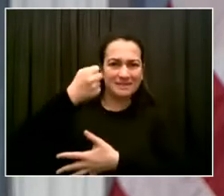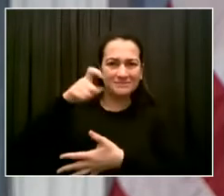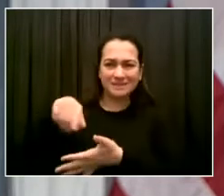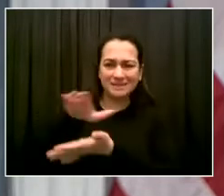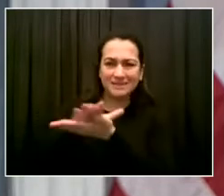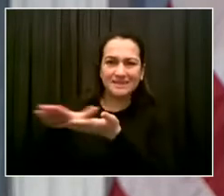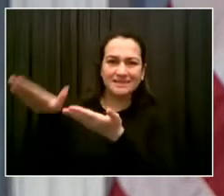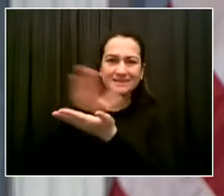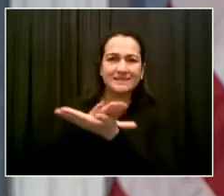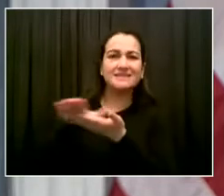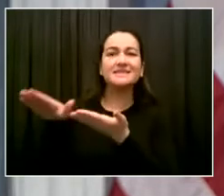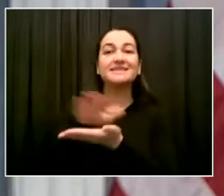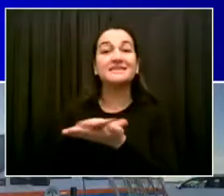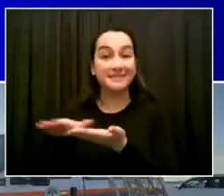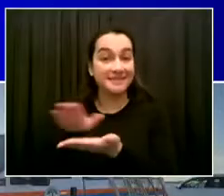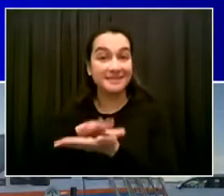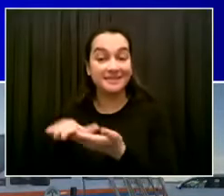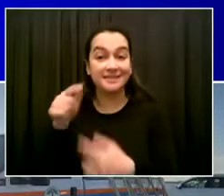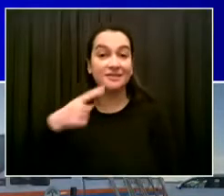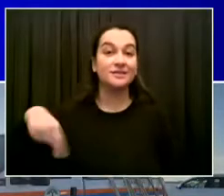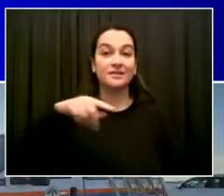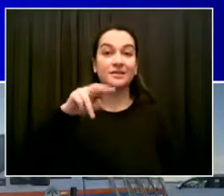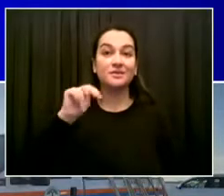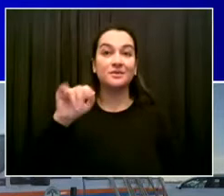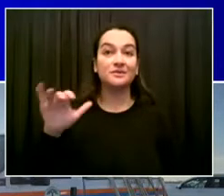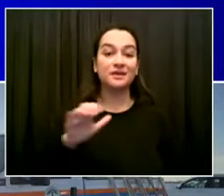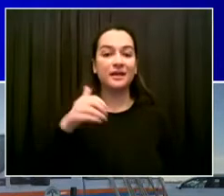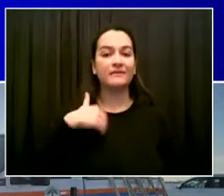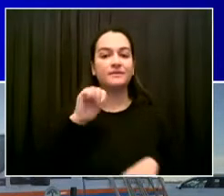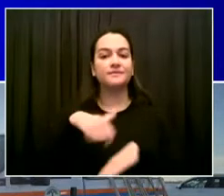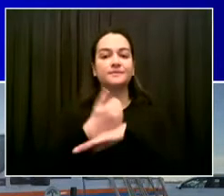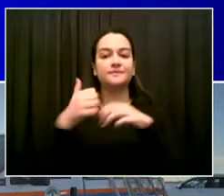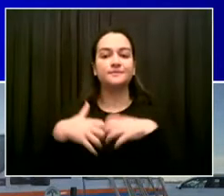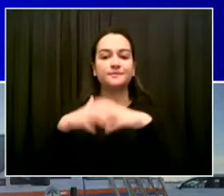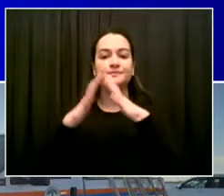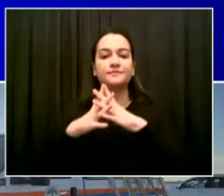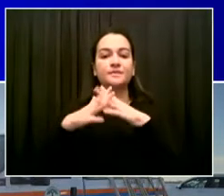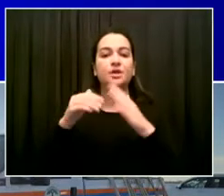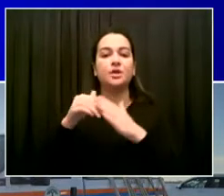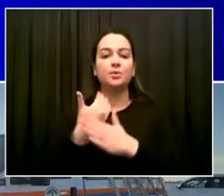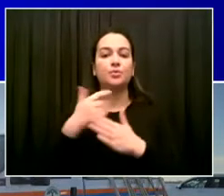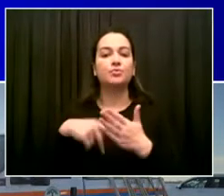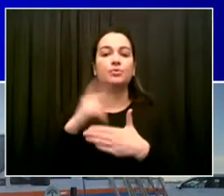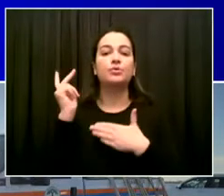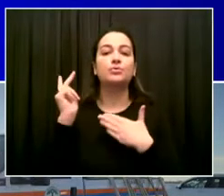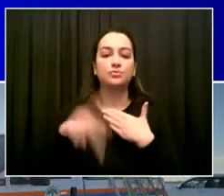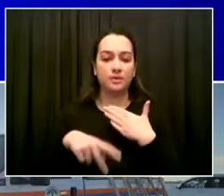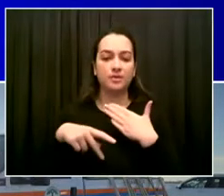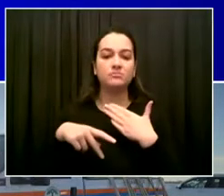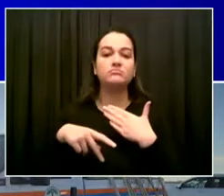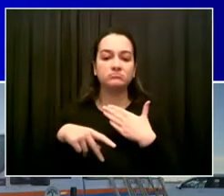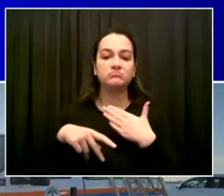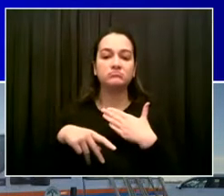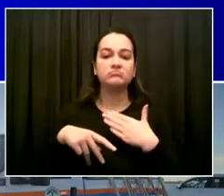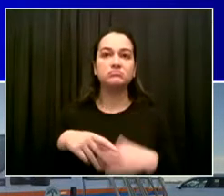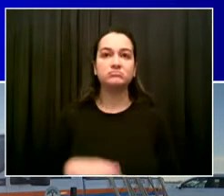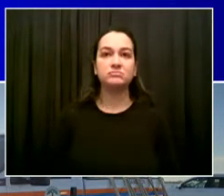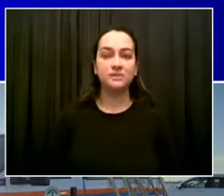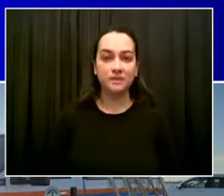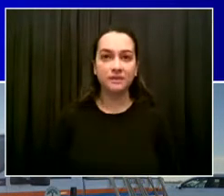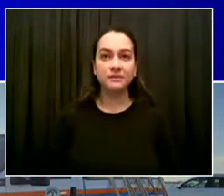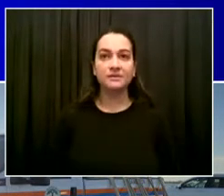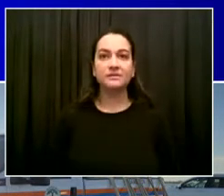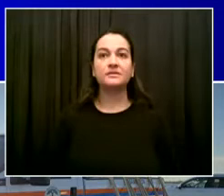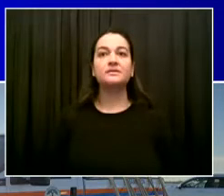Precision Cleaning Initiative. These are targeted borough-based teams that will go out to address those quality of life concerns, illegal